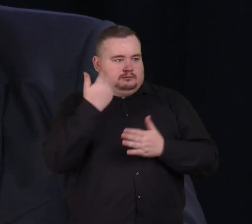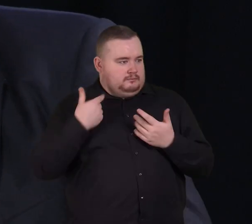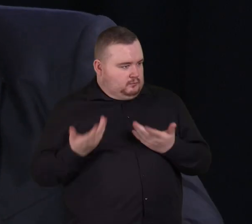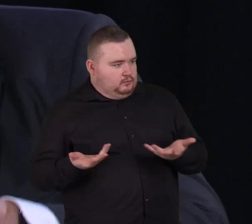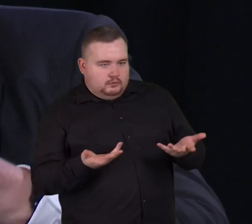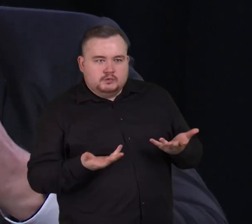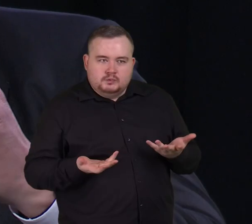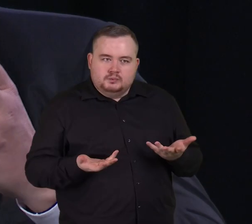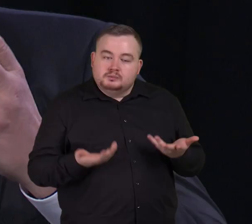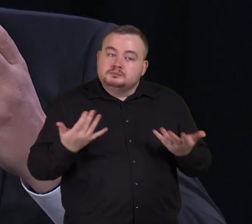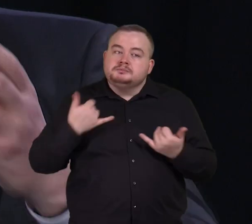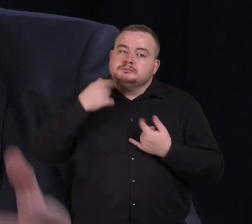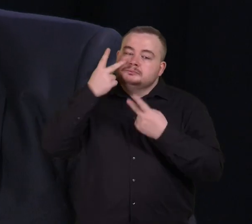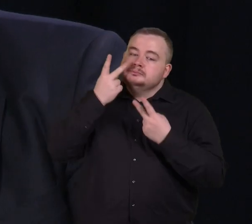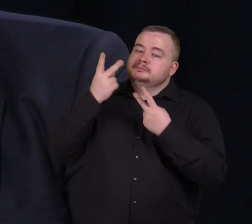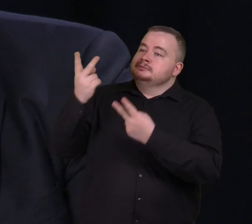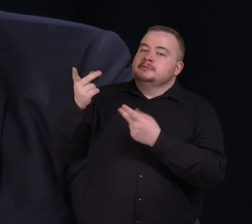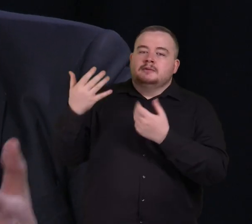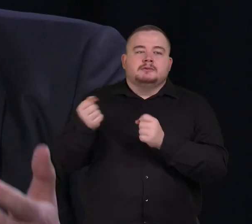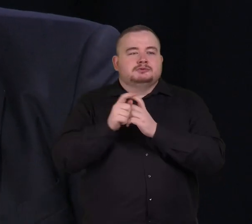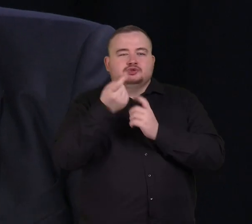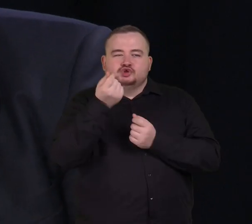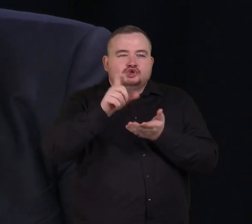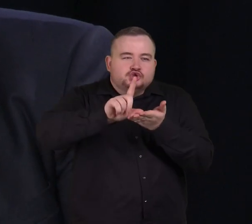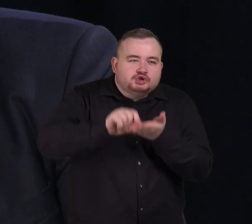strategic sectors. We're looking at having an industrial policy.